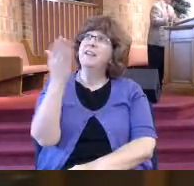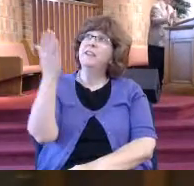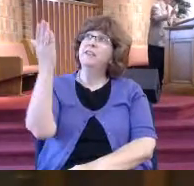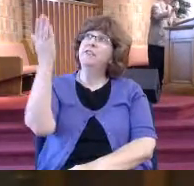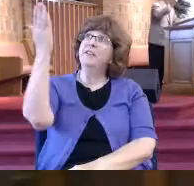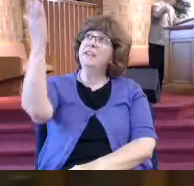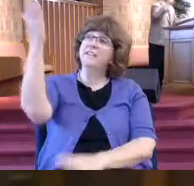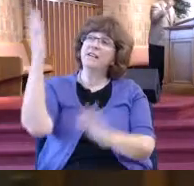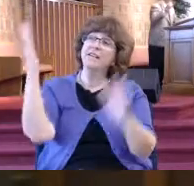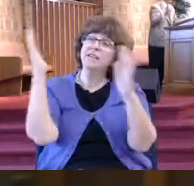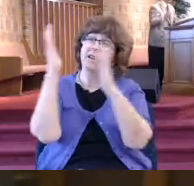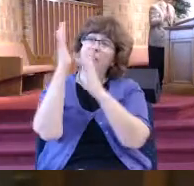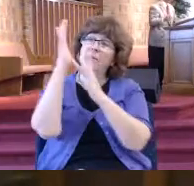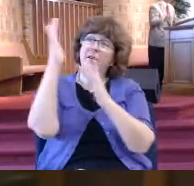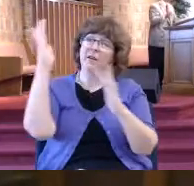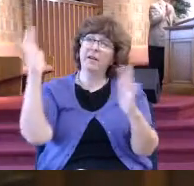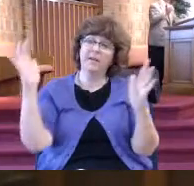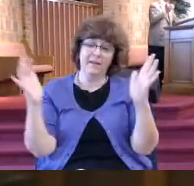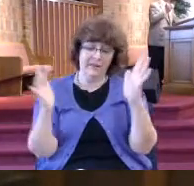faith in Jesus